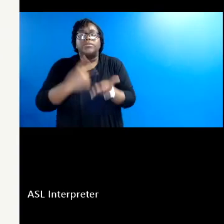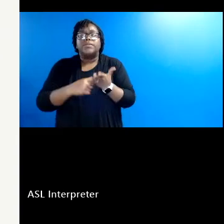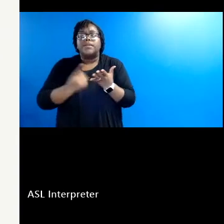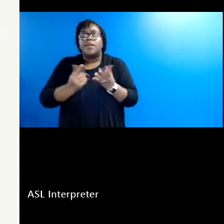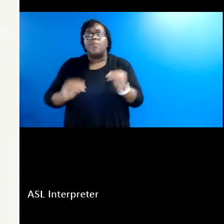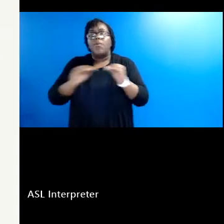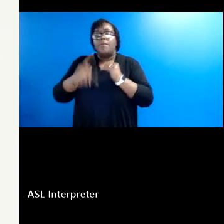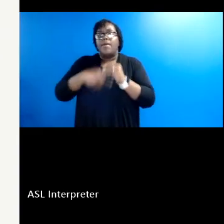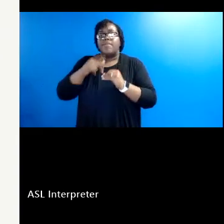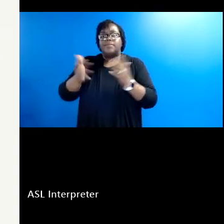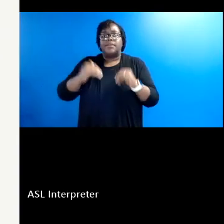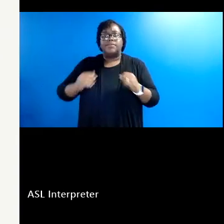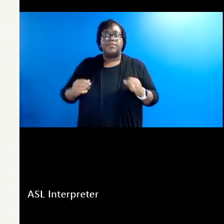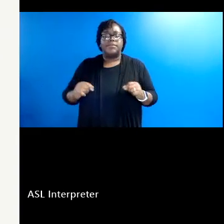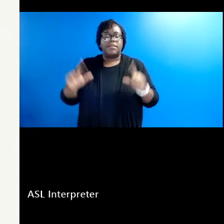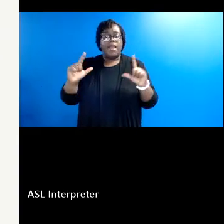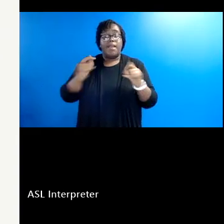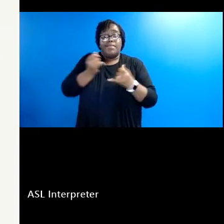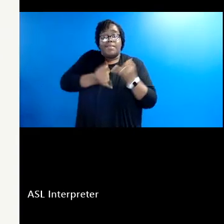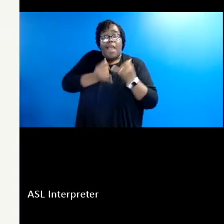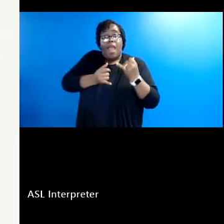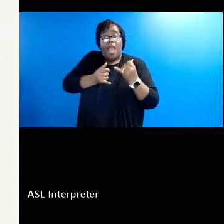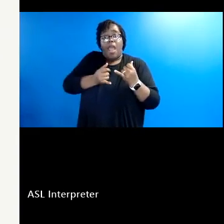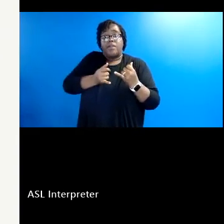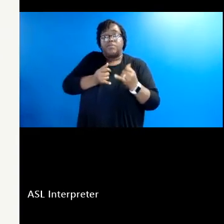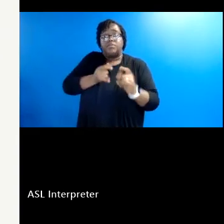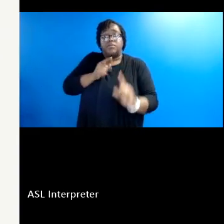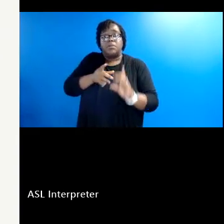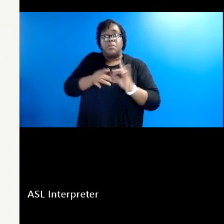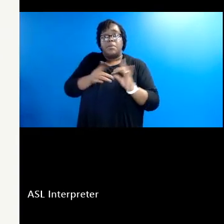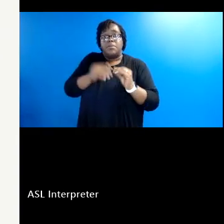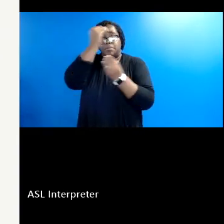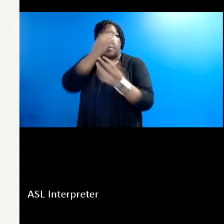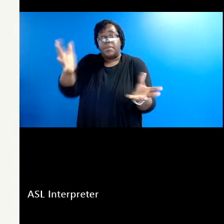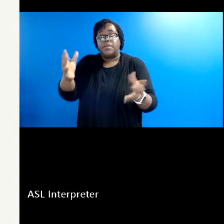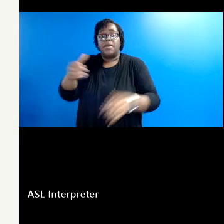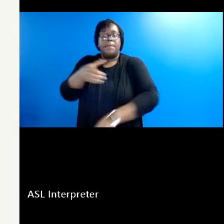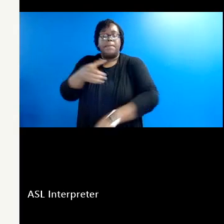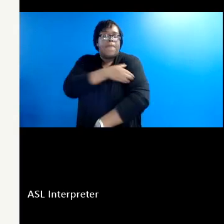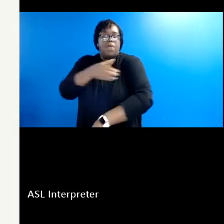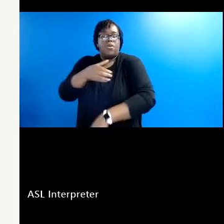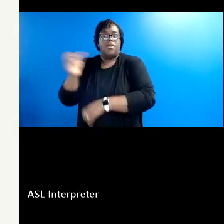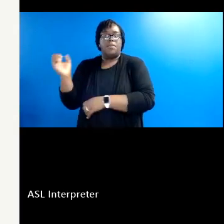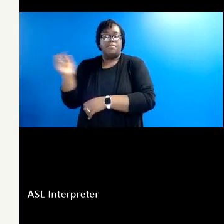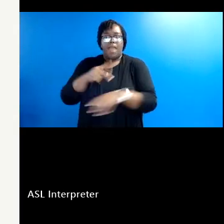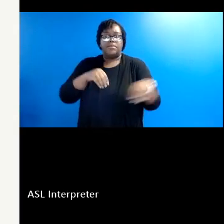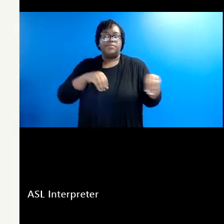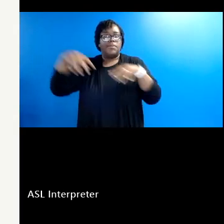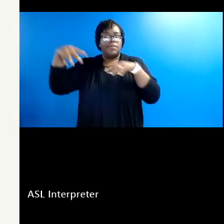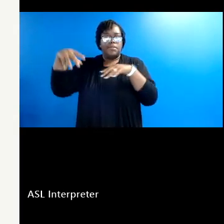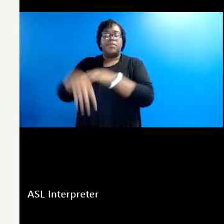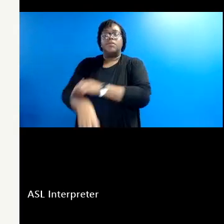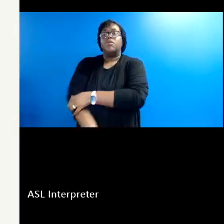next slide. And then the last notification is power restoration, or if